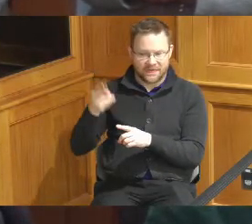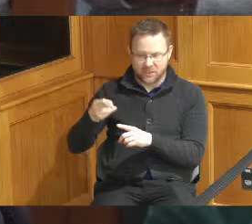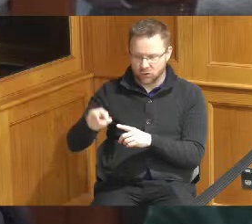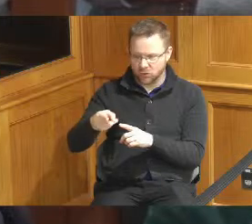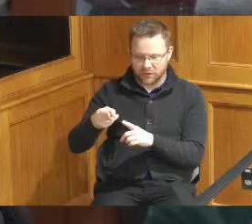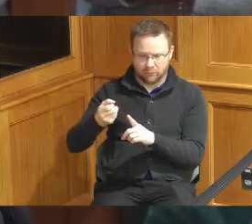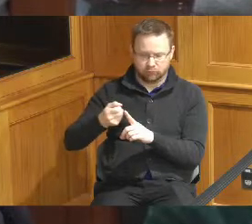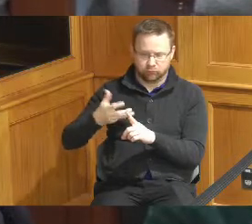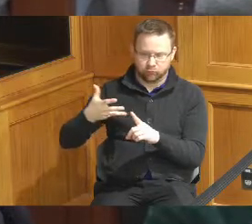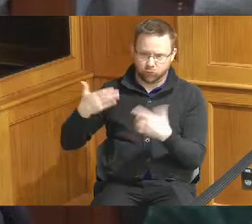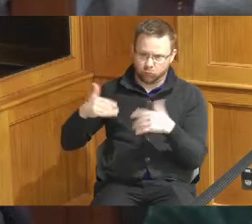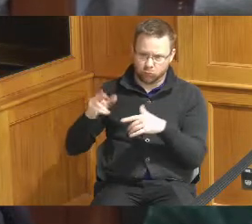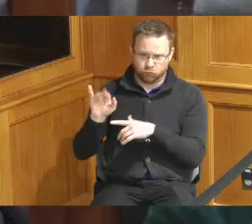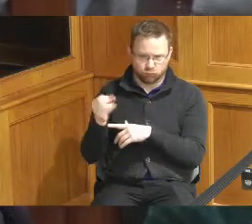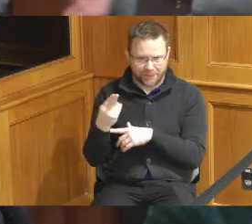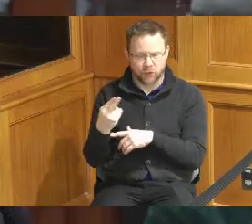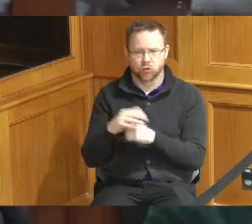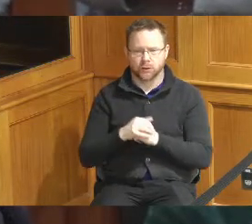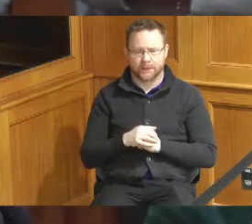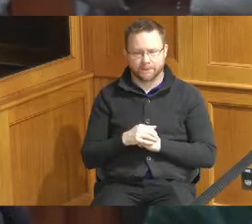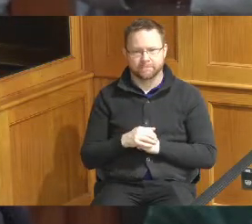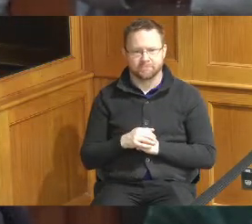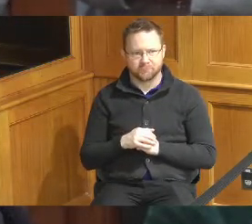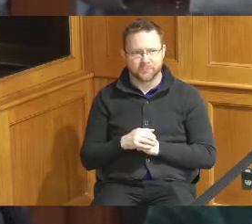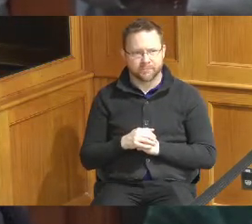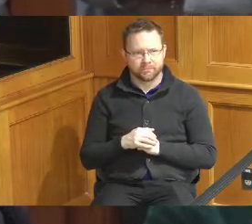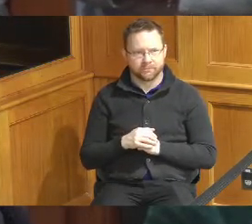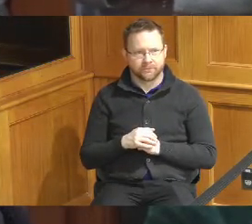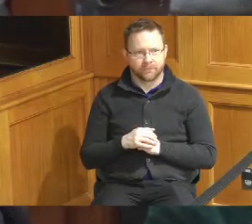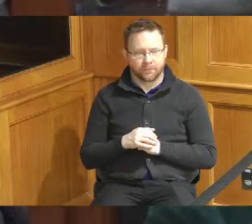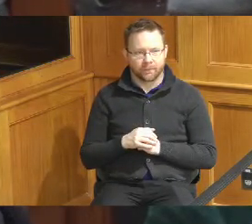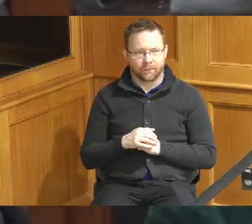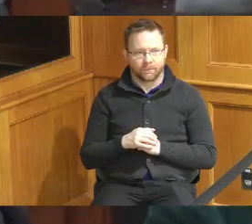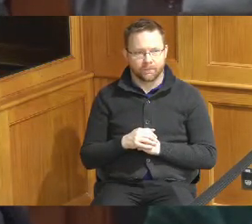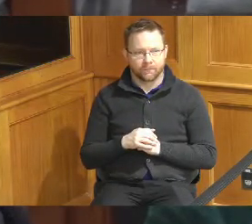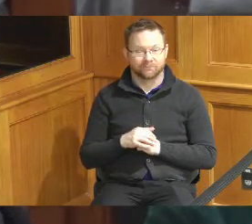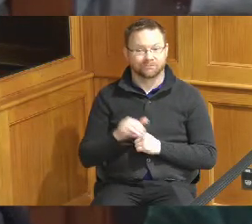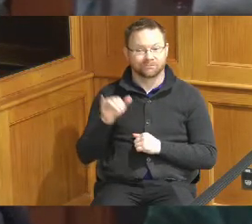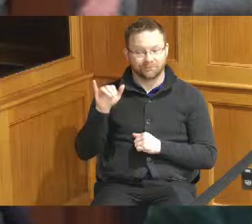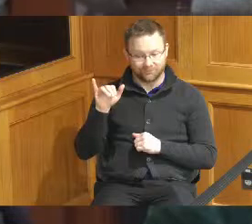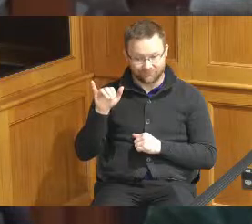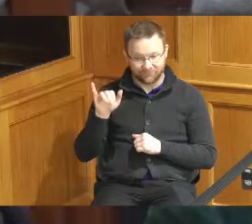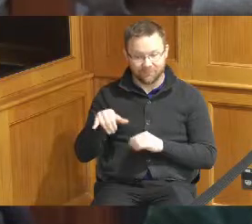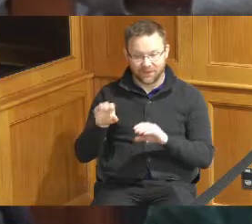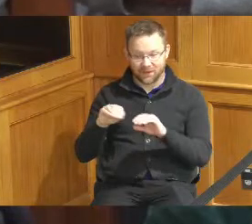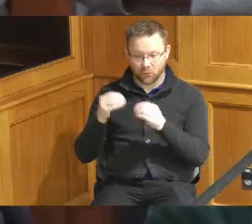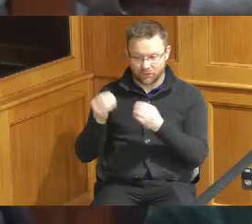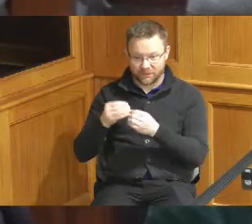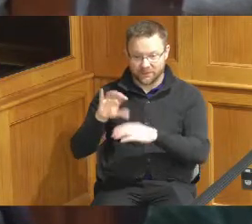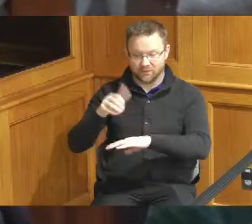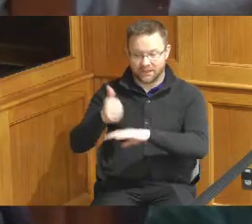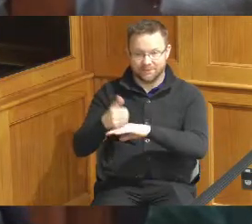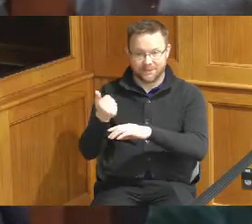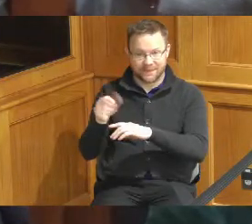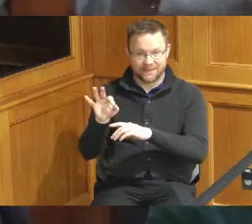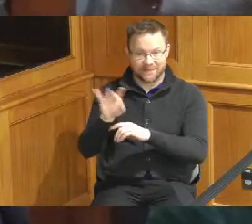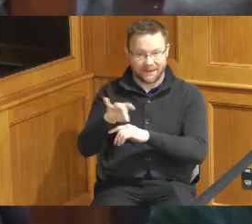um, Black history. It was, again, developed during